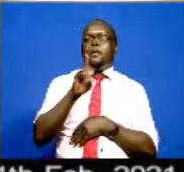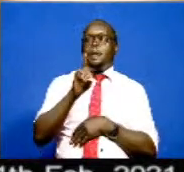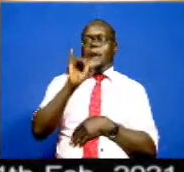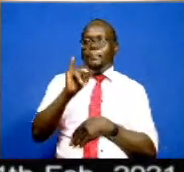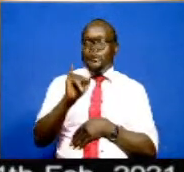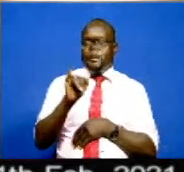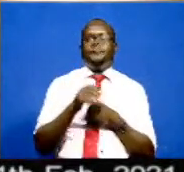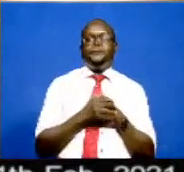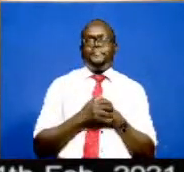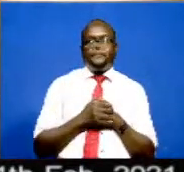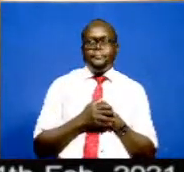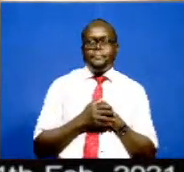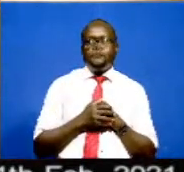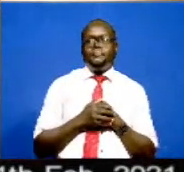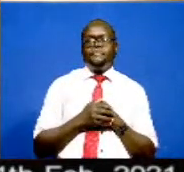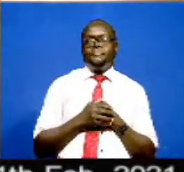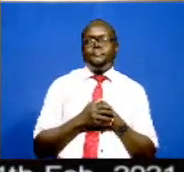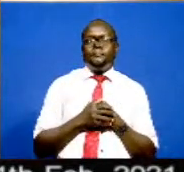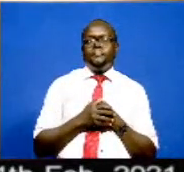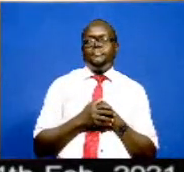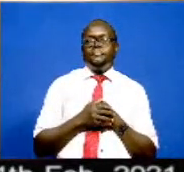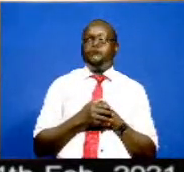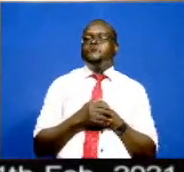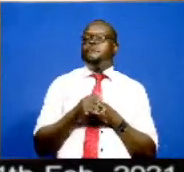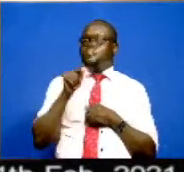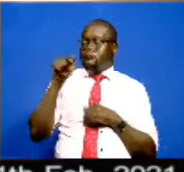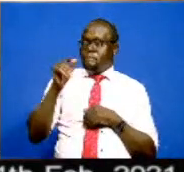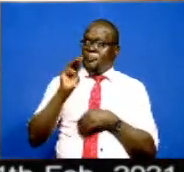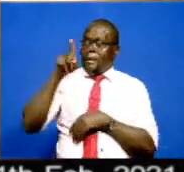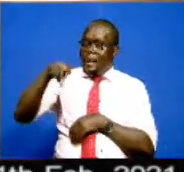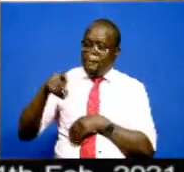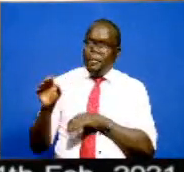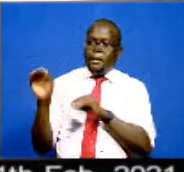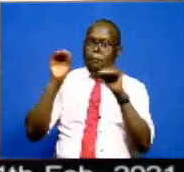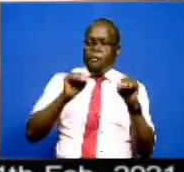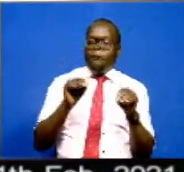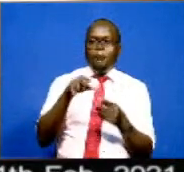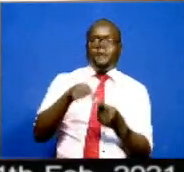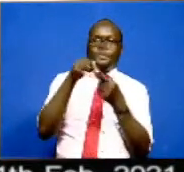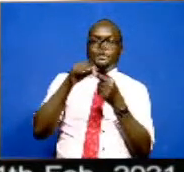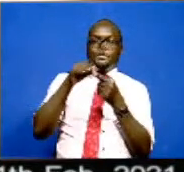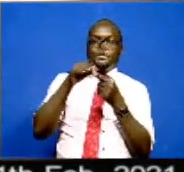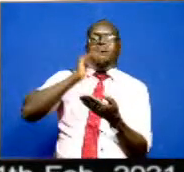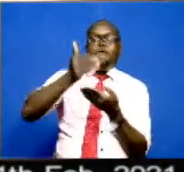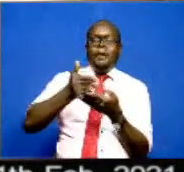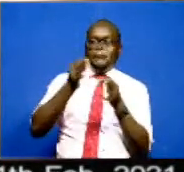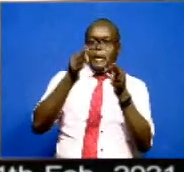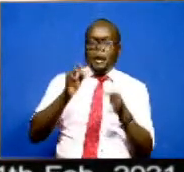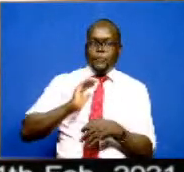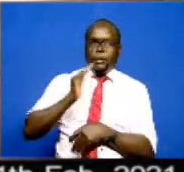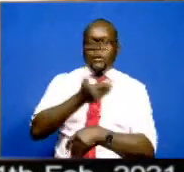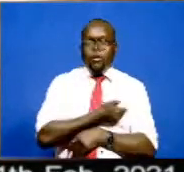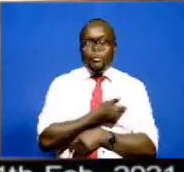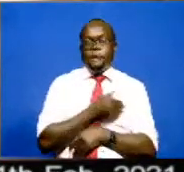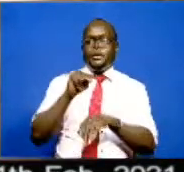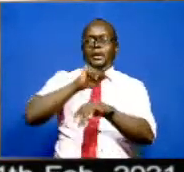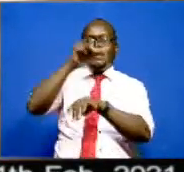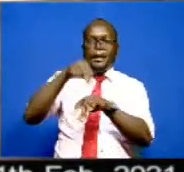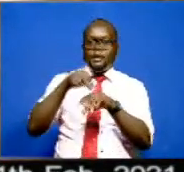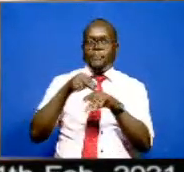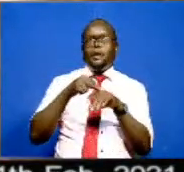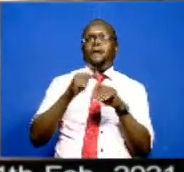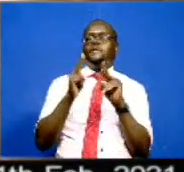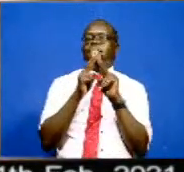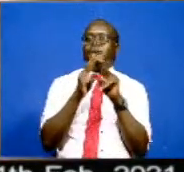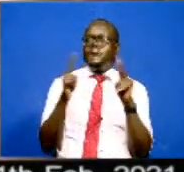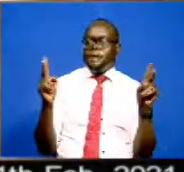Koropu Tepo, MP, to move from the Special Funds Accounts Committee to the Committee on National Cohesion and